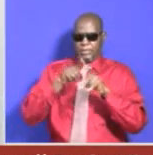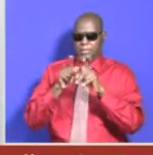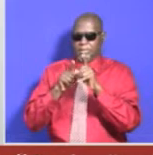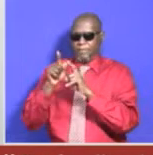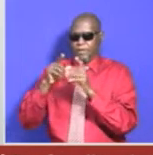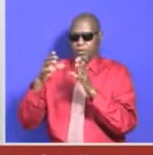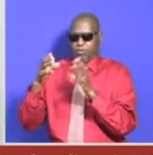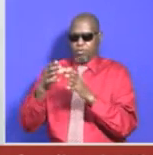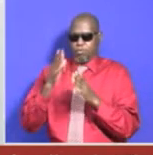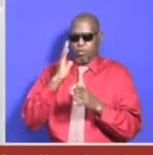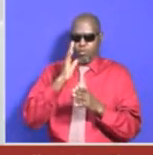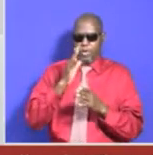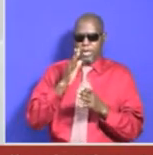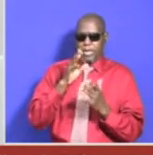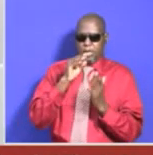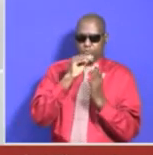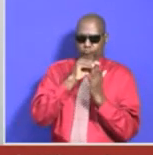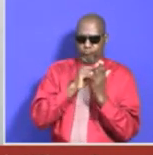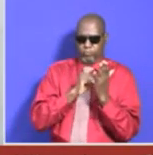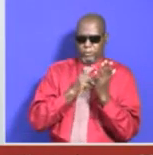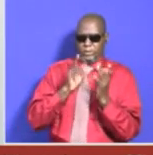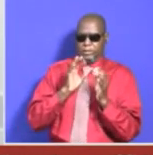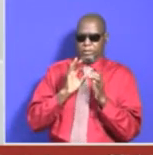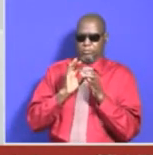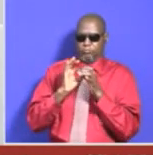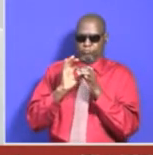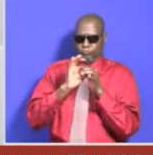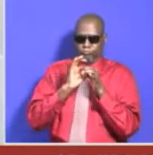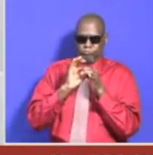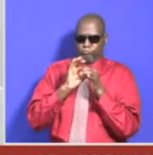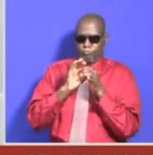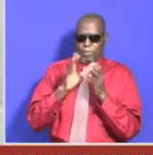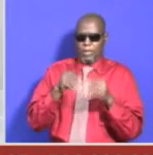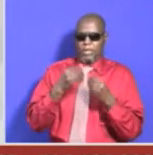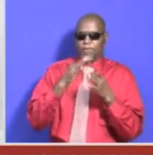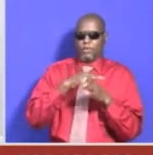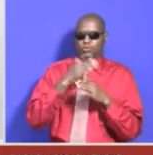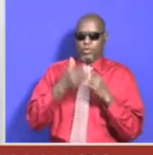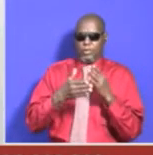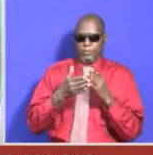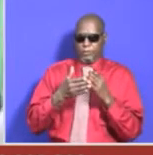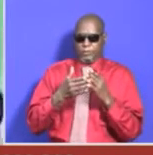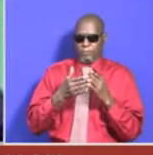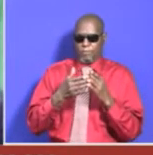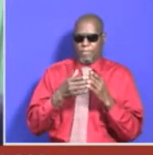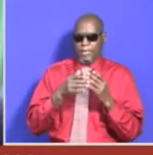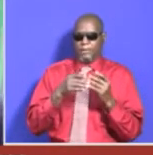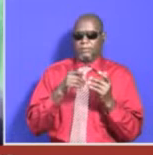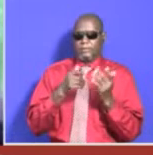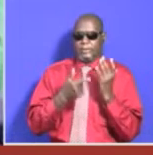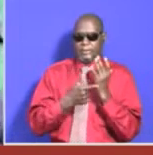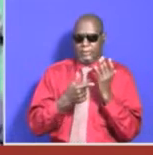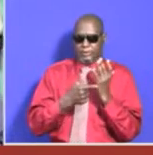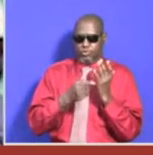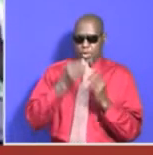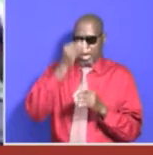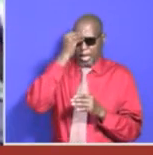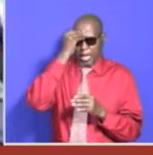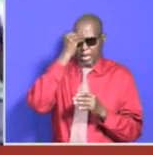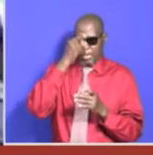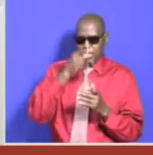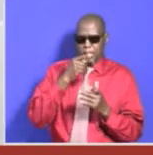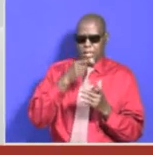tablets, provide data connectivity, and offer insurance in case of loss. A tablet and the digital learning package will cost Kenya